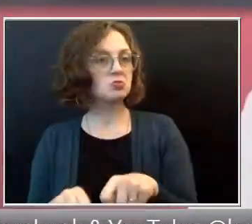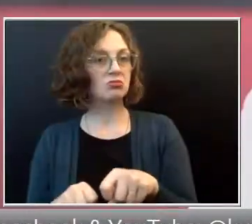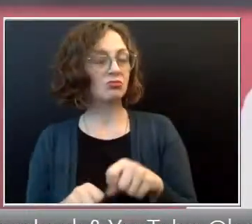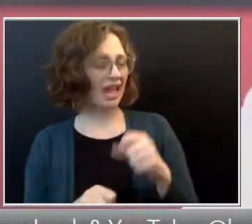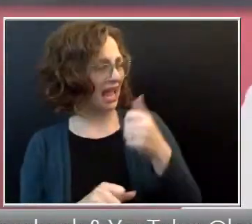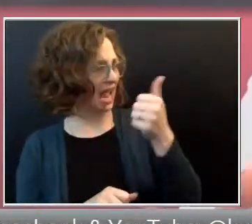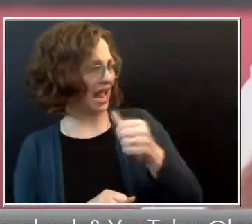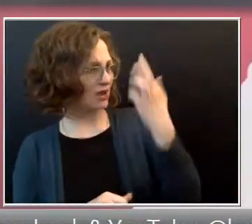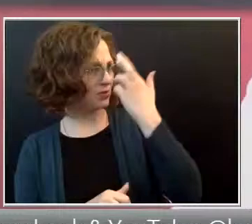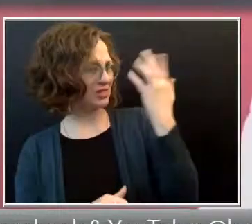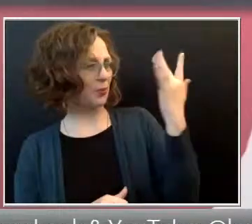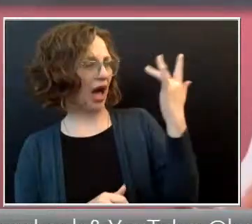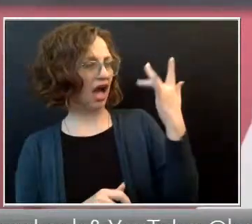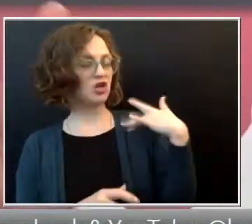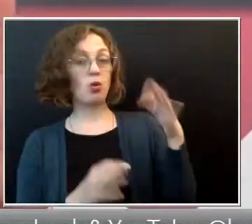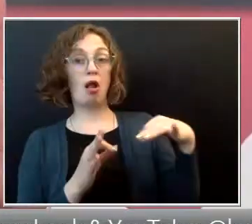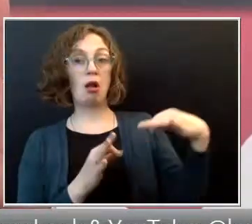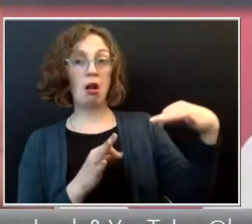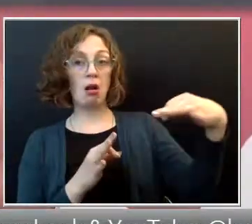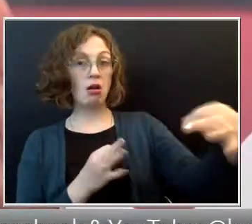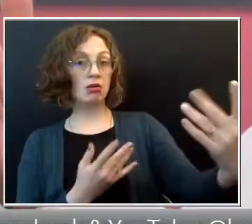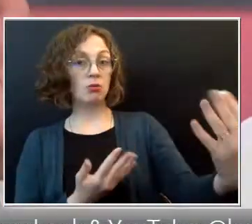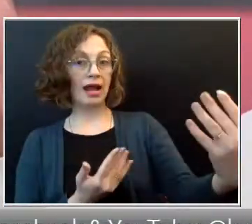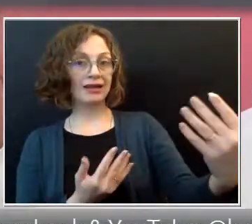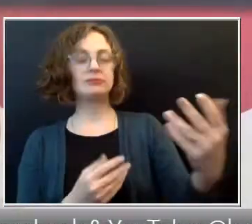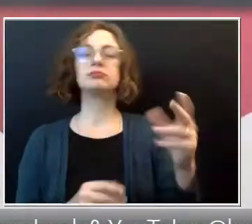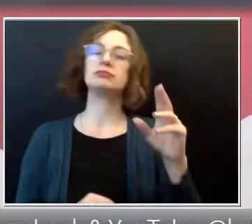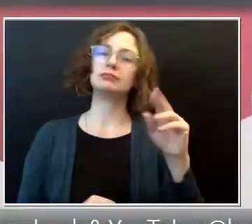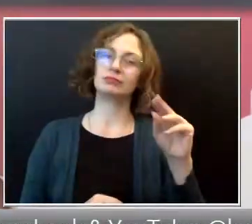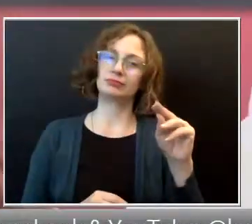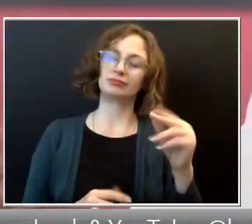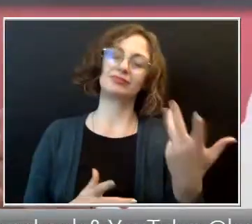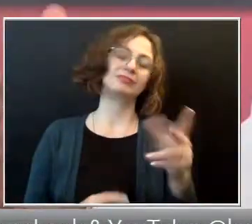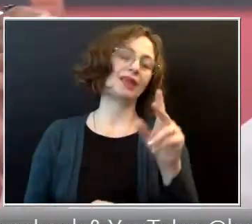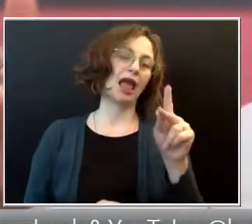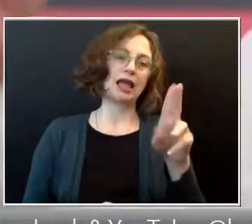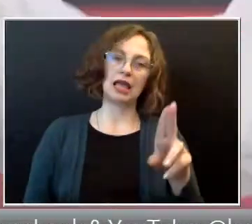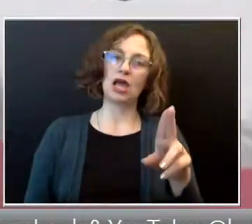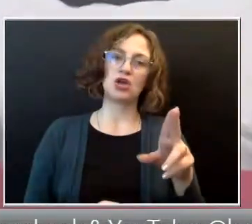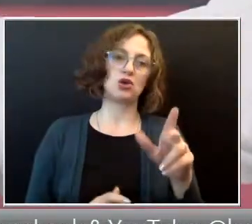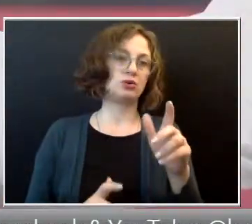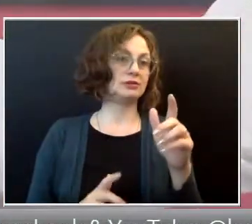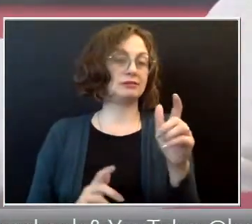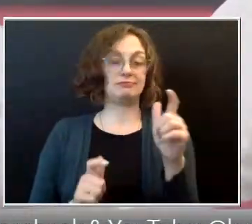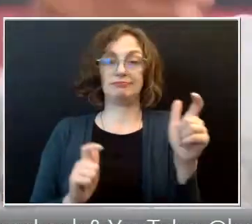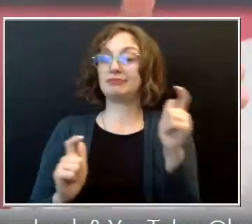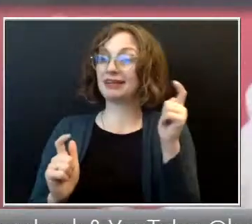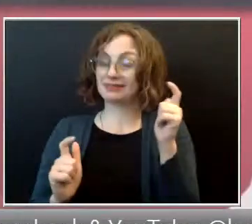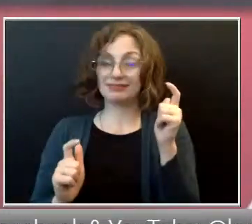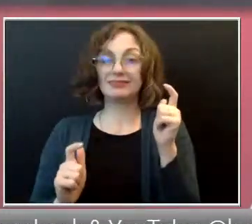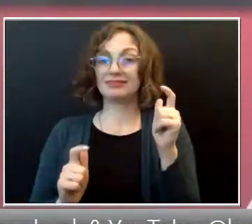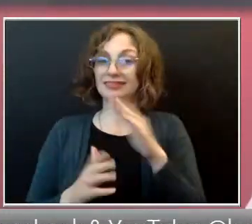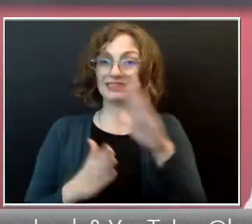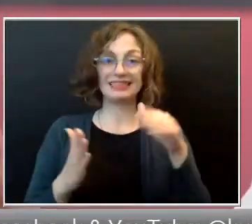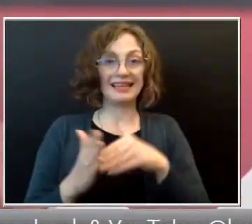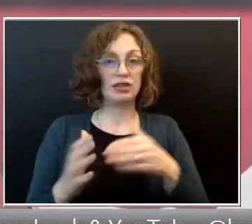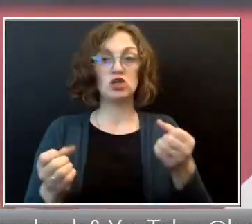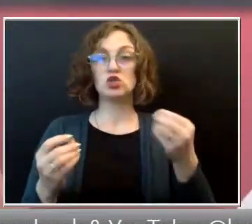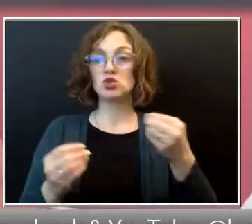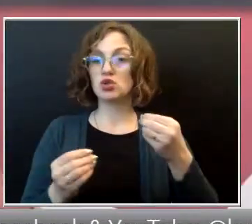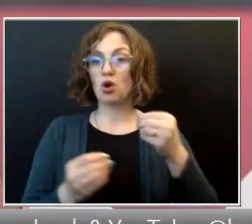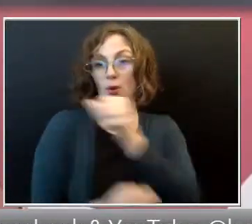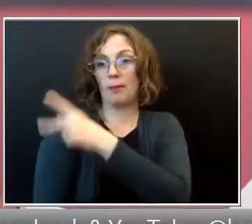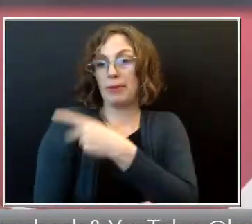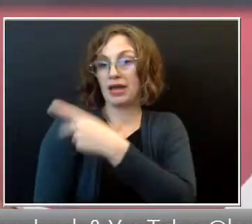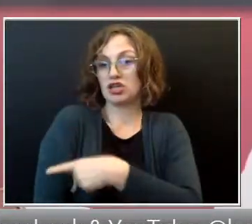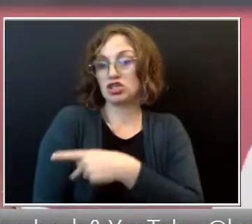just sometimes with KU being a big catchment area, we get people from Hayes, Kansas, and Takes a even while. further out. So by the time they get here, it could be 6,